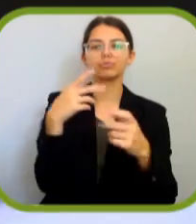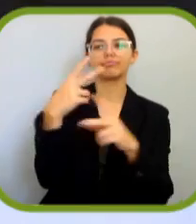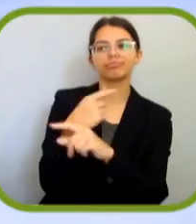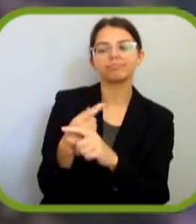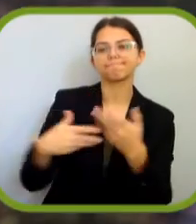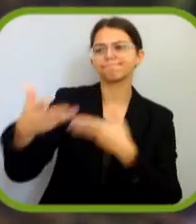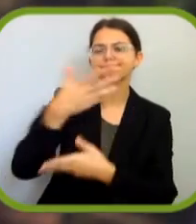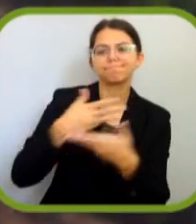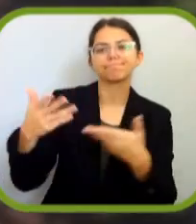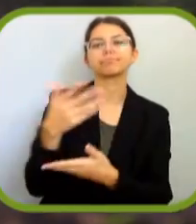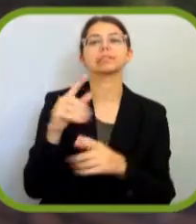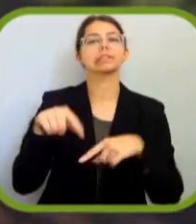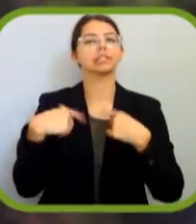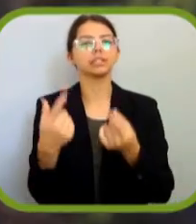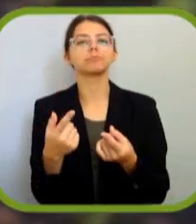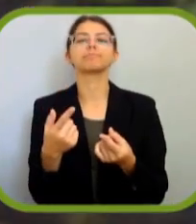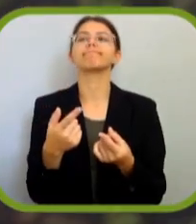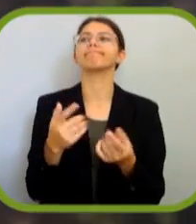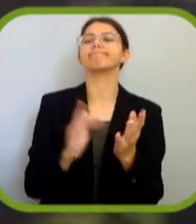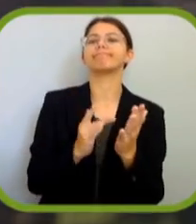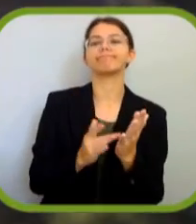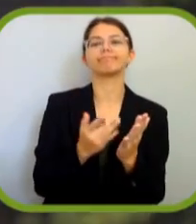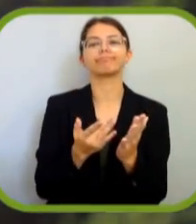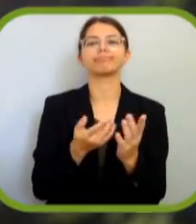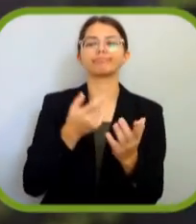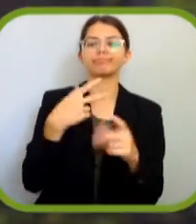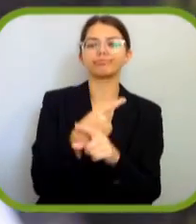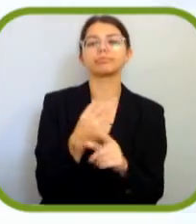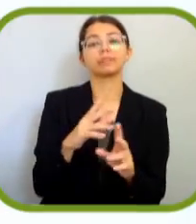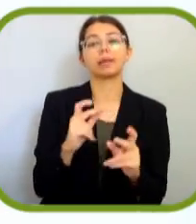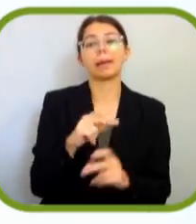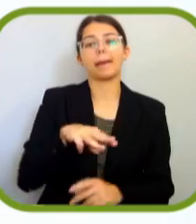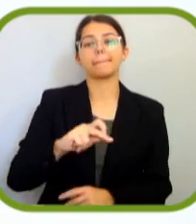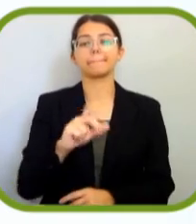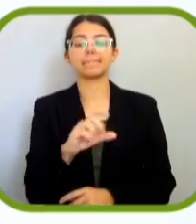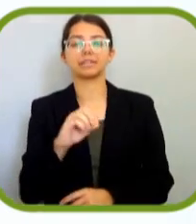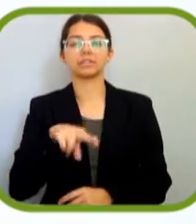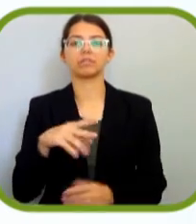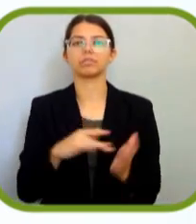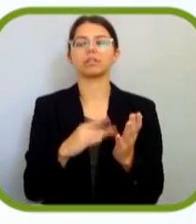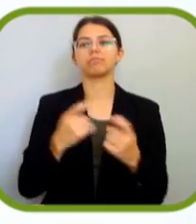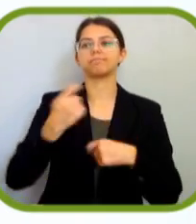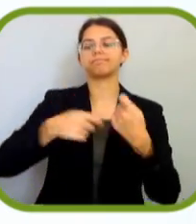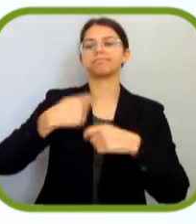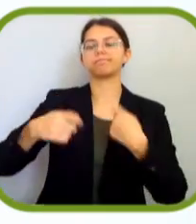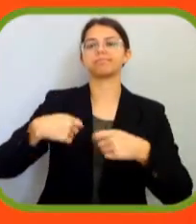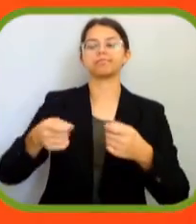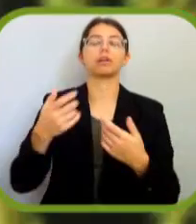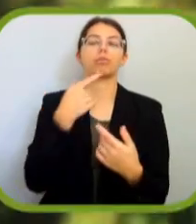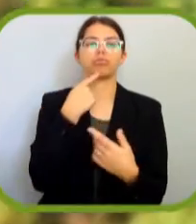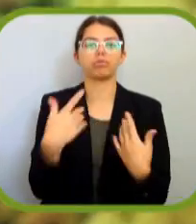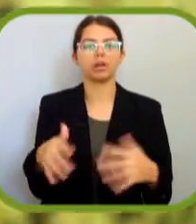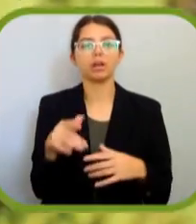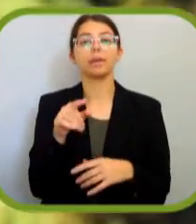buyers, and then finally you may or may not buy a book. And today Amazon is one of the world's biggest booksellers, right? And I don't think you're going to go and have a